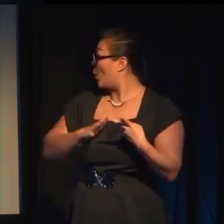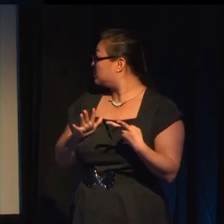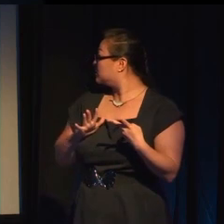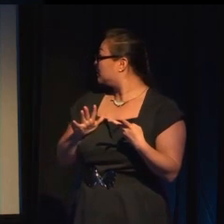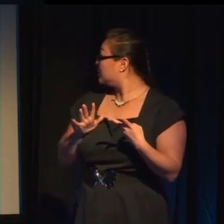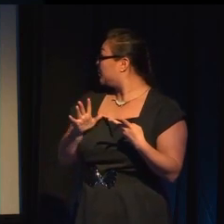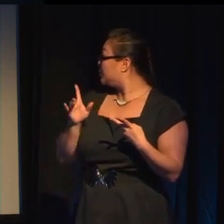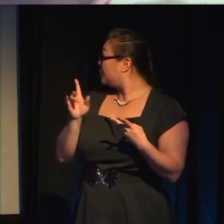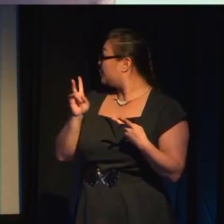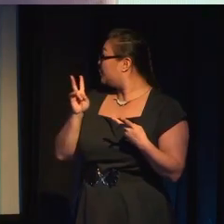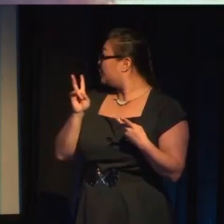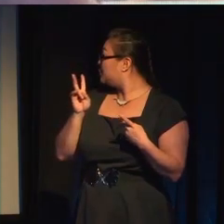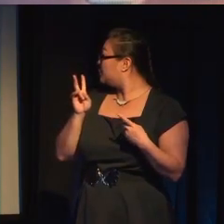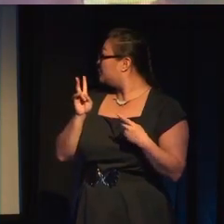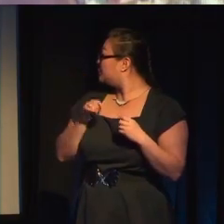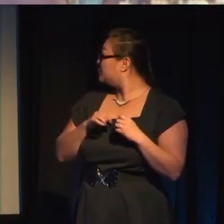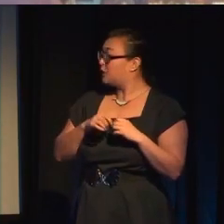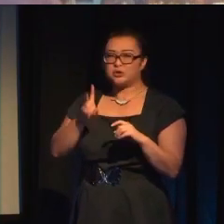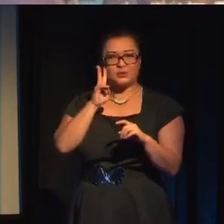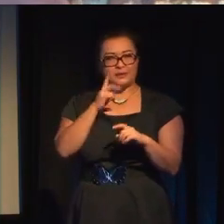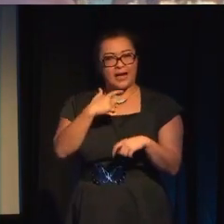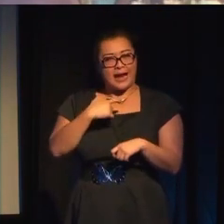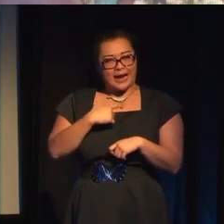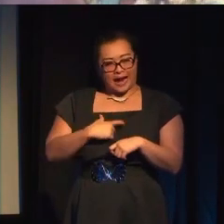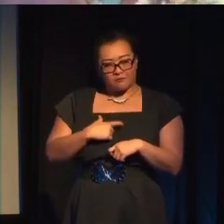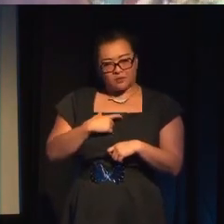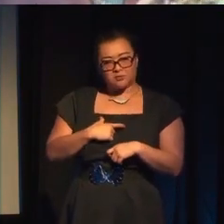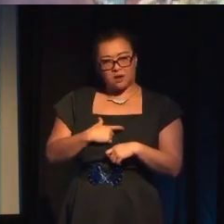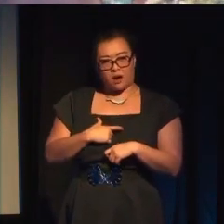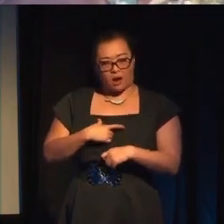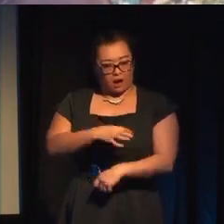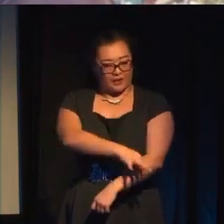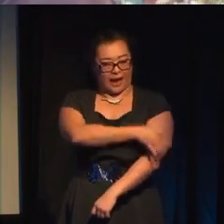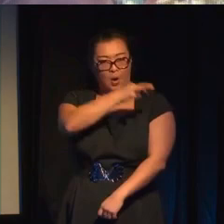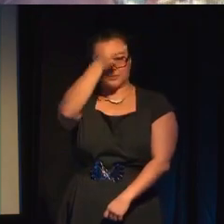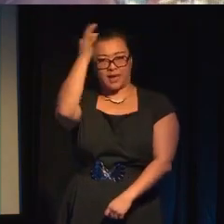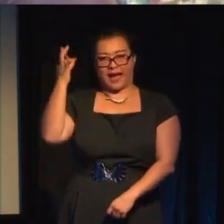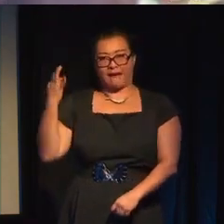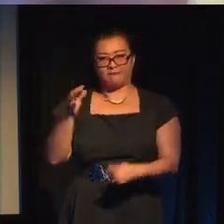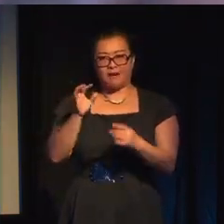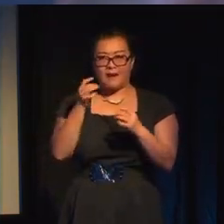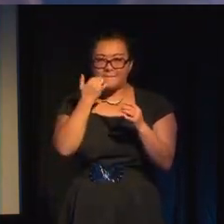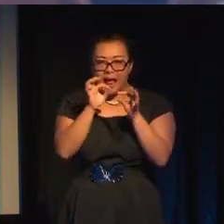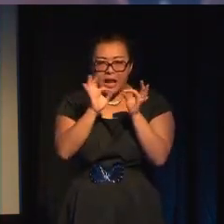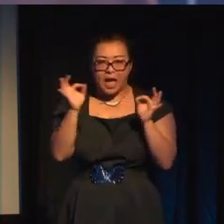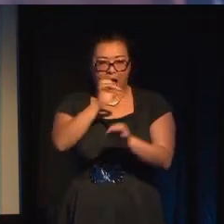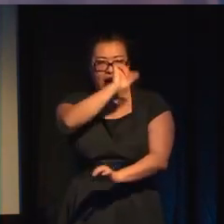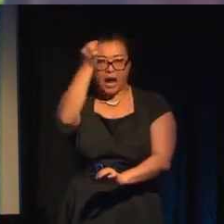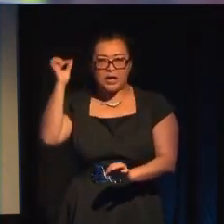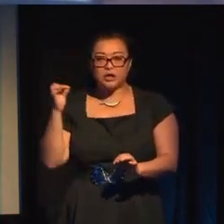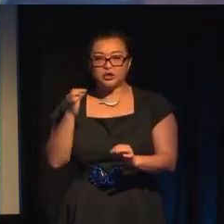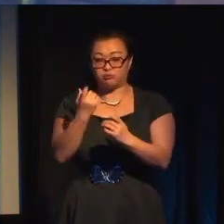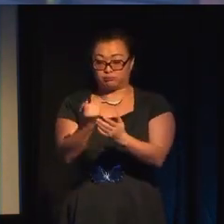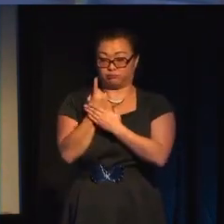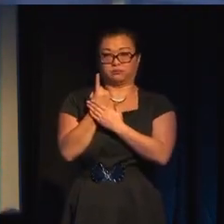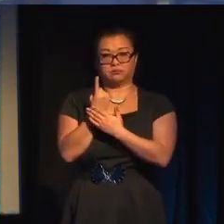this idea of putting a line round the outside of the character in real time. So again, the character stood out of the background. And